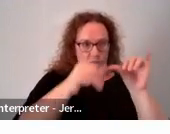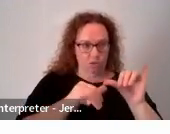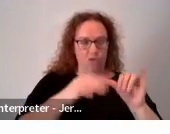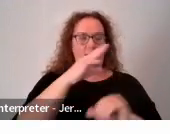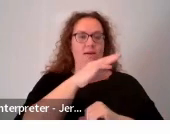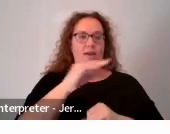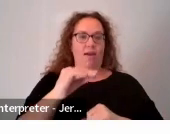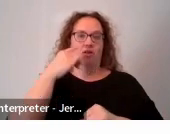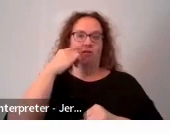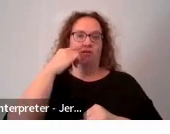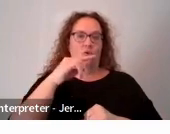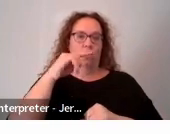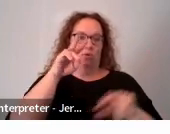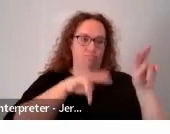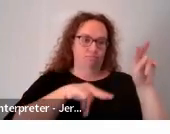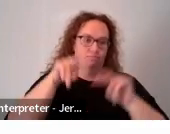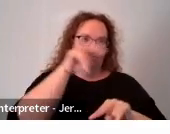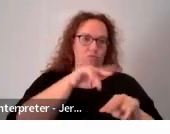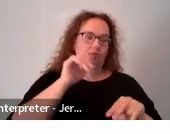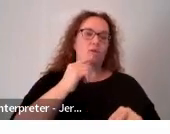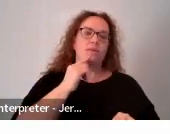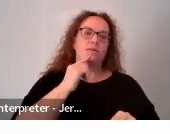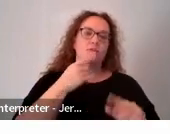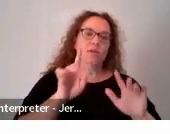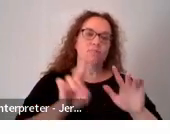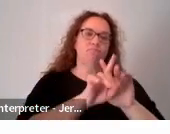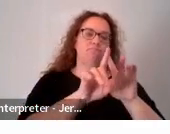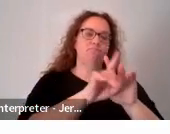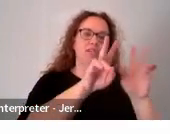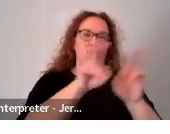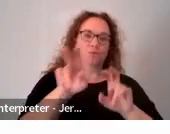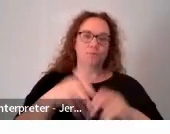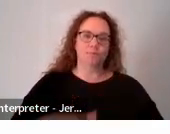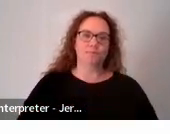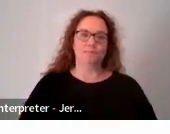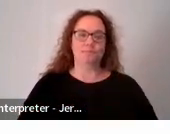for looking at critical incident reports.